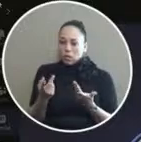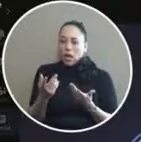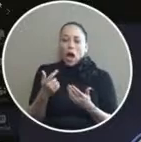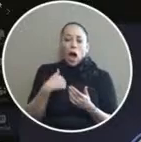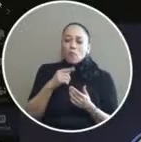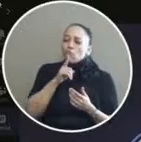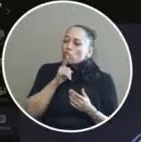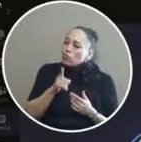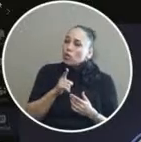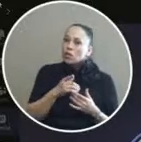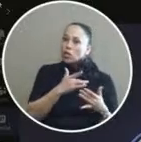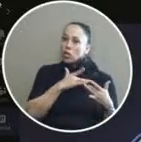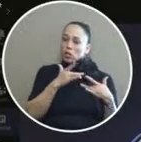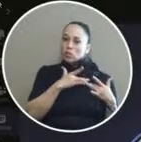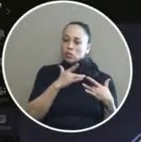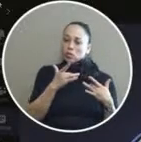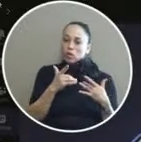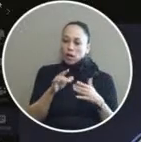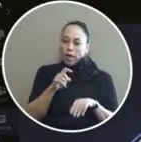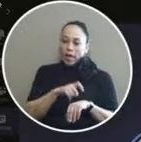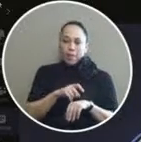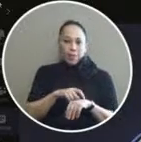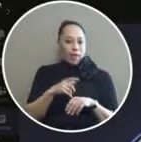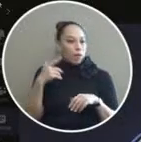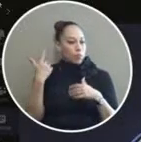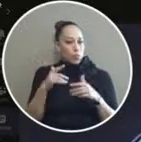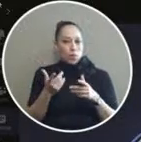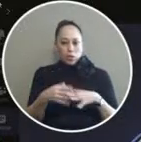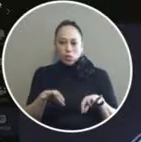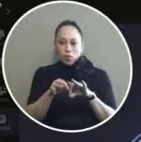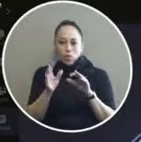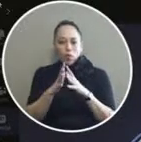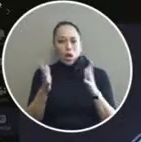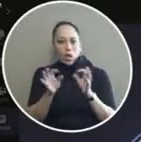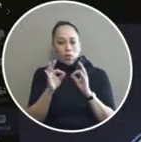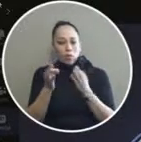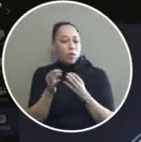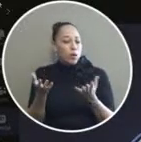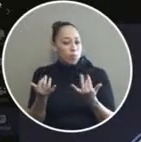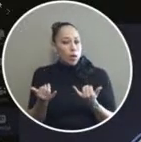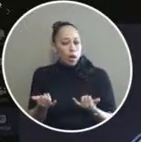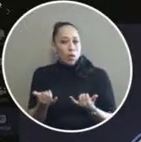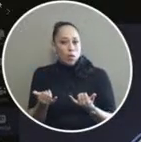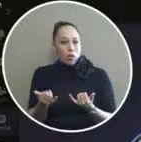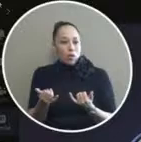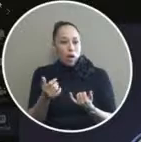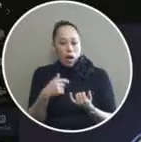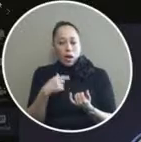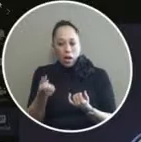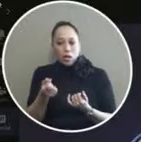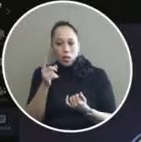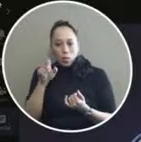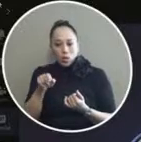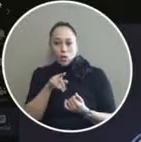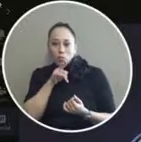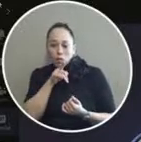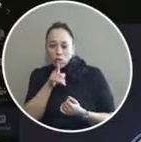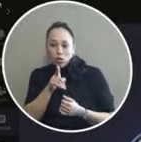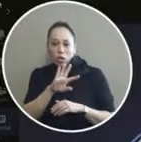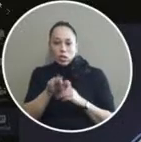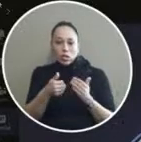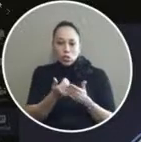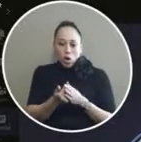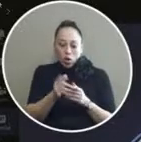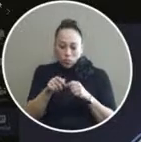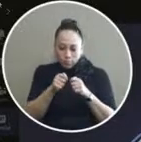very concerned that time is really of the essence for a lot of families right now. And I understand that we need to make sure that it's all